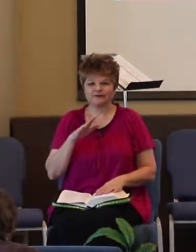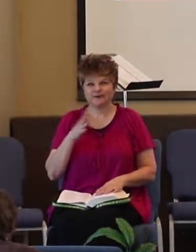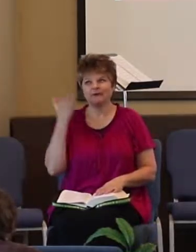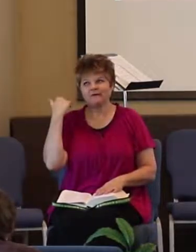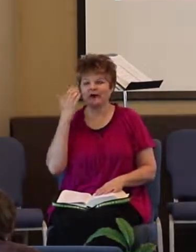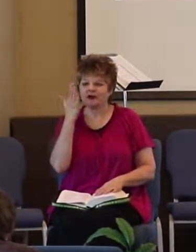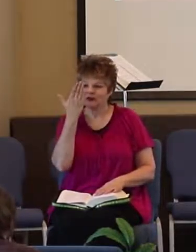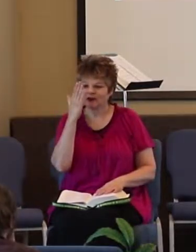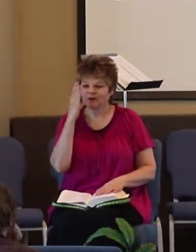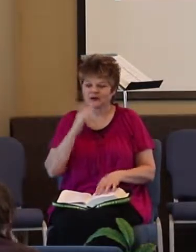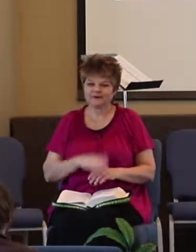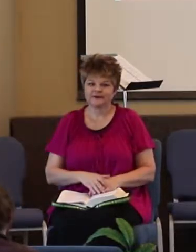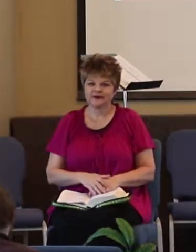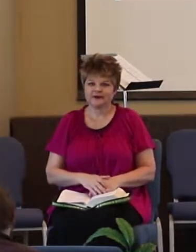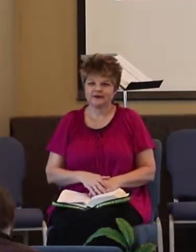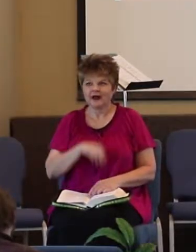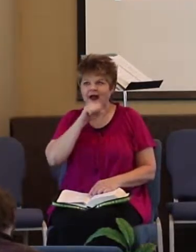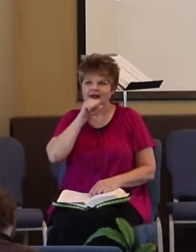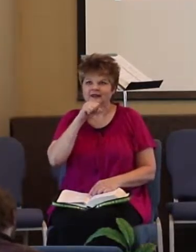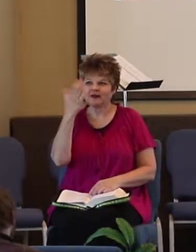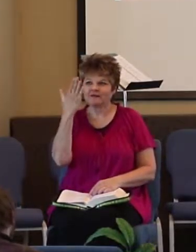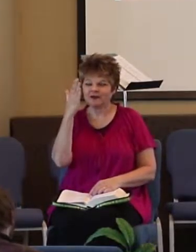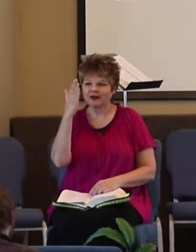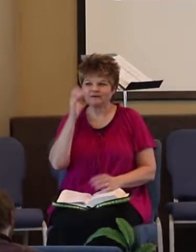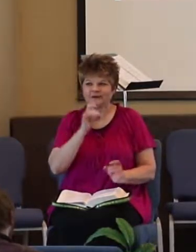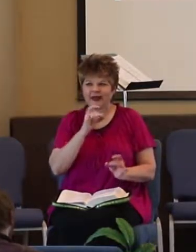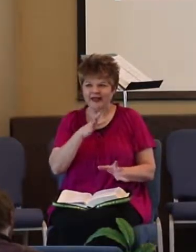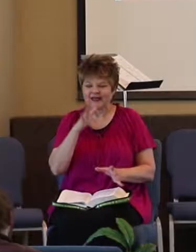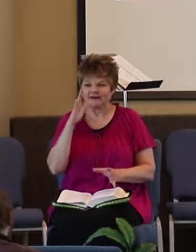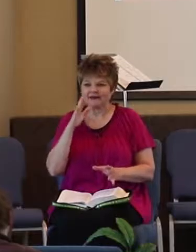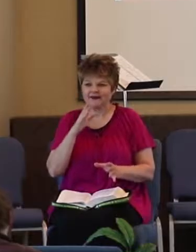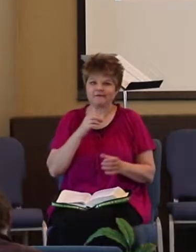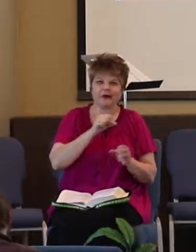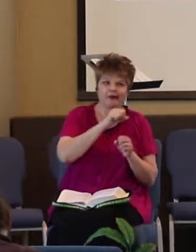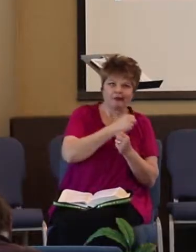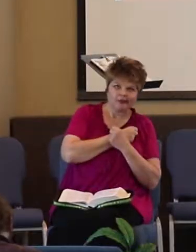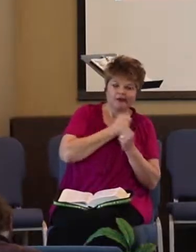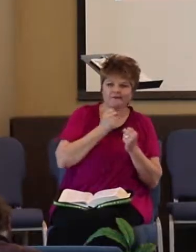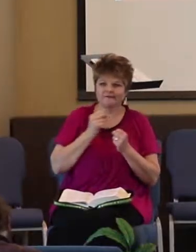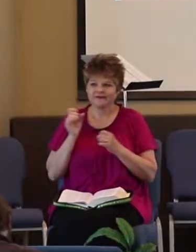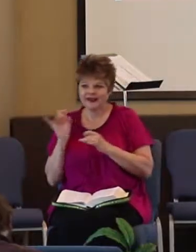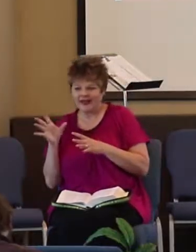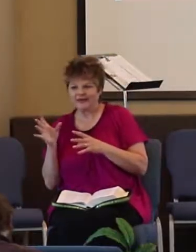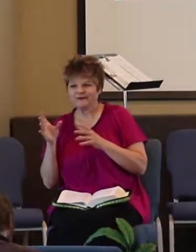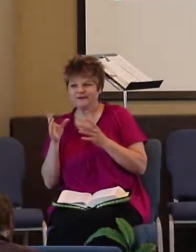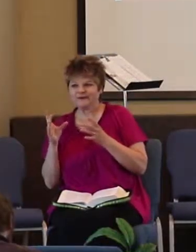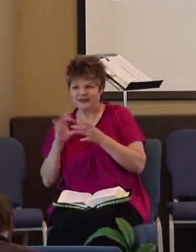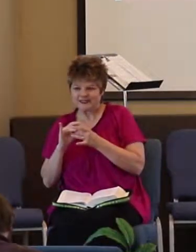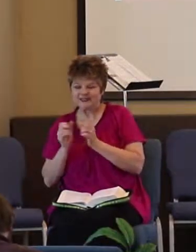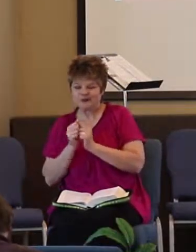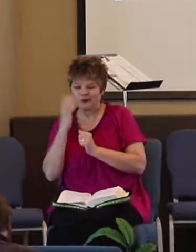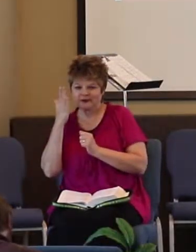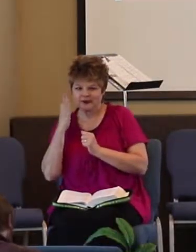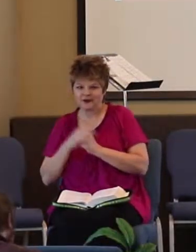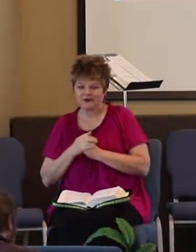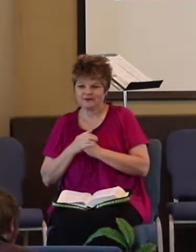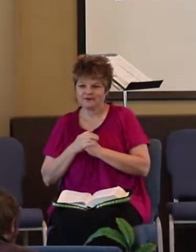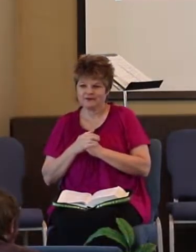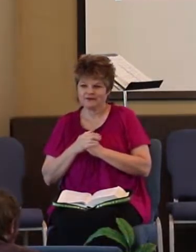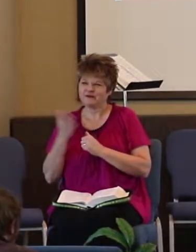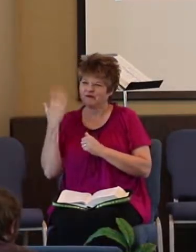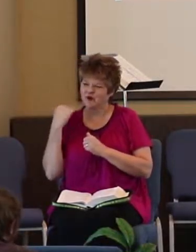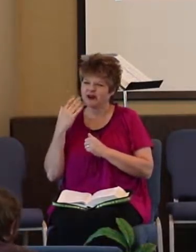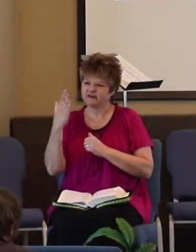I know. I love the mirror. I hate the mirror. I have a love-hate relationship with the mirror. But have you ever really just looked in the